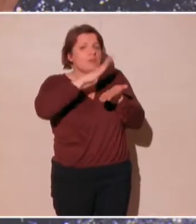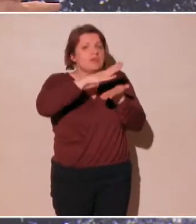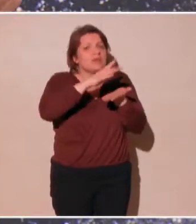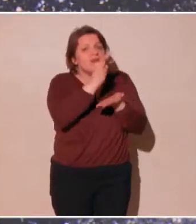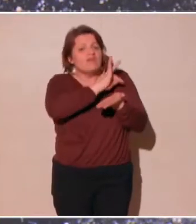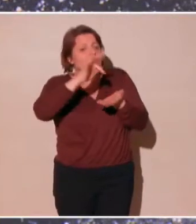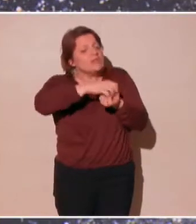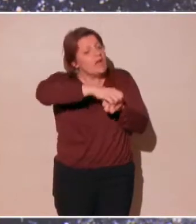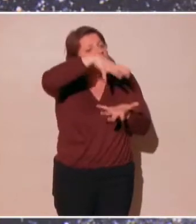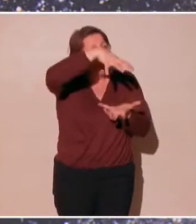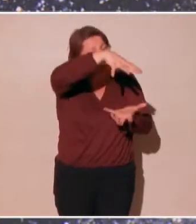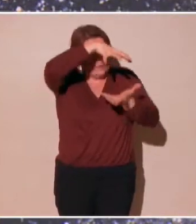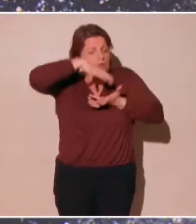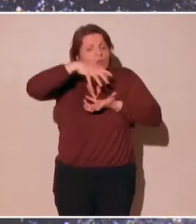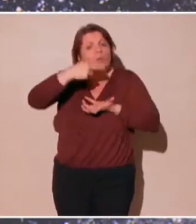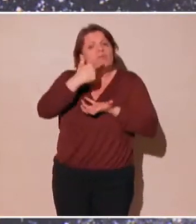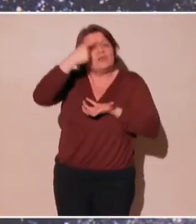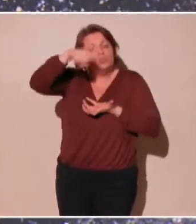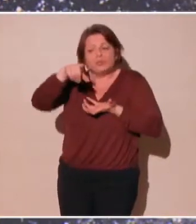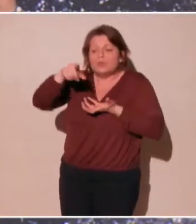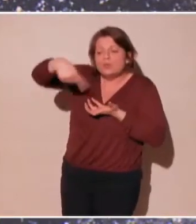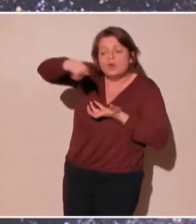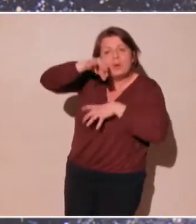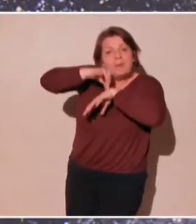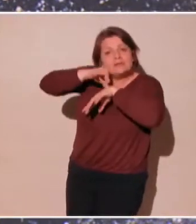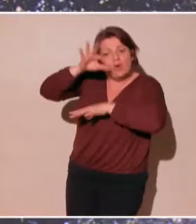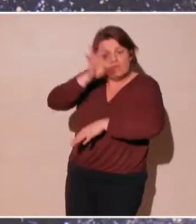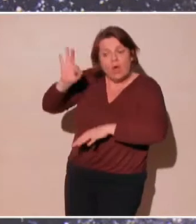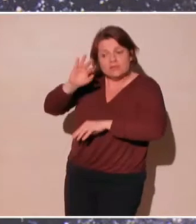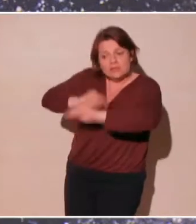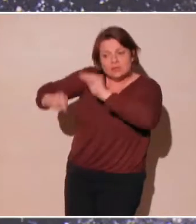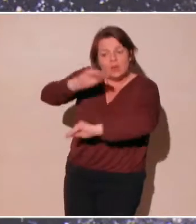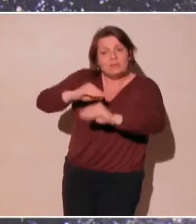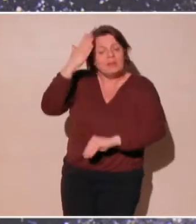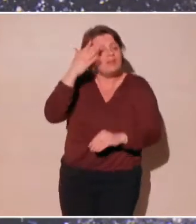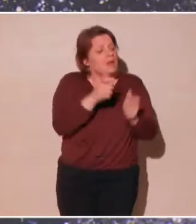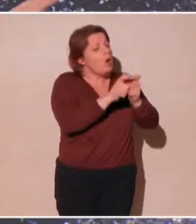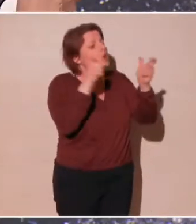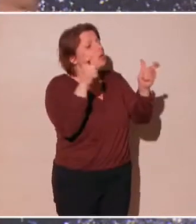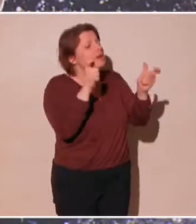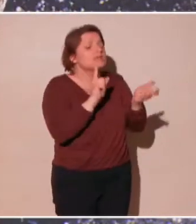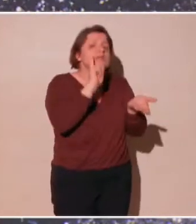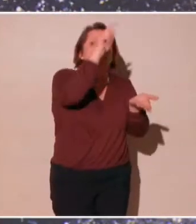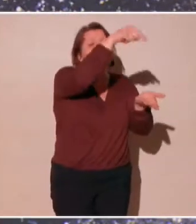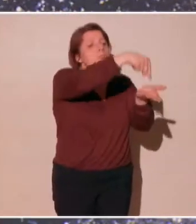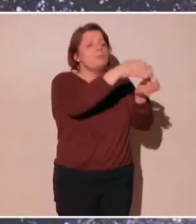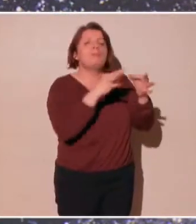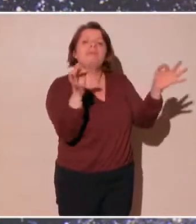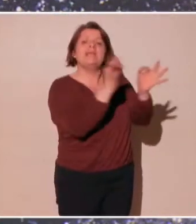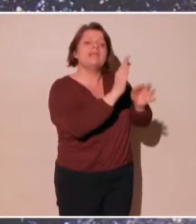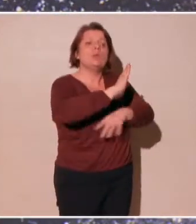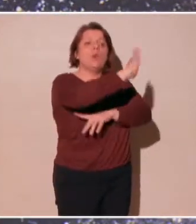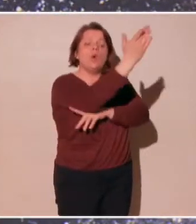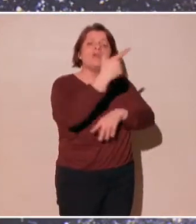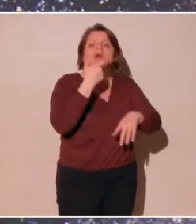to allow an improvement of healthcare in France, of course, won't be an issue to anyone. But if one day this startup is based